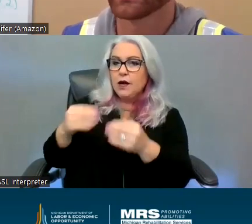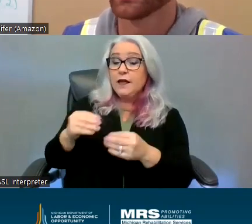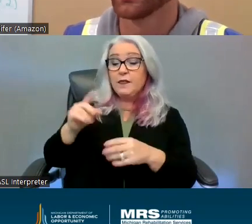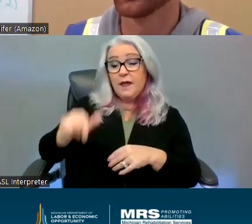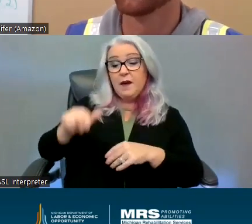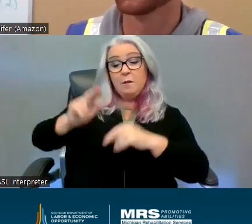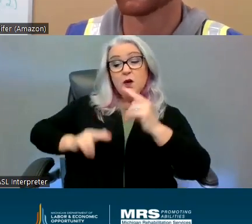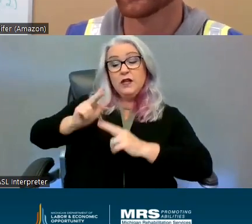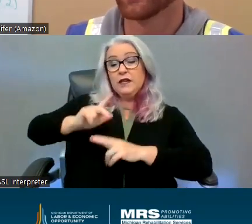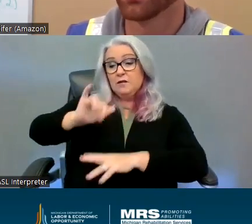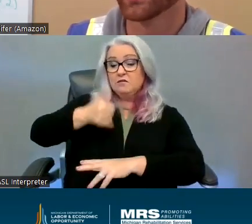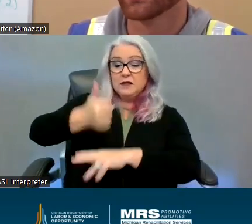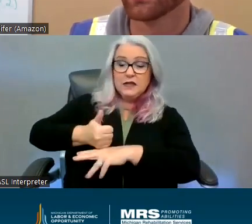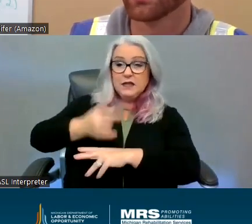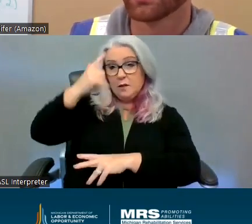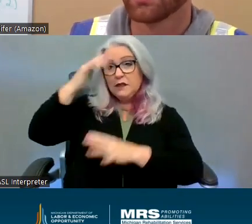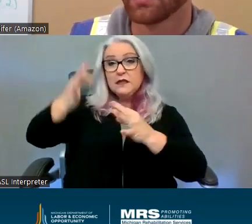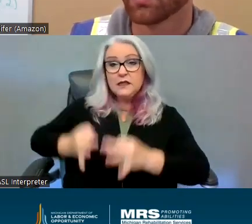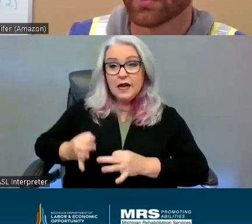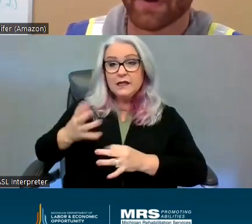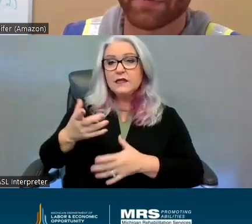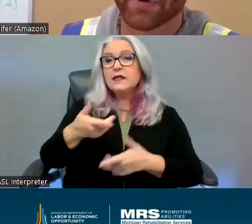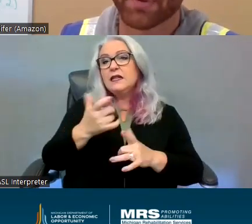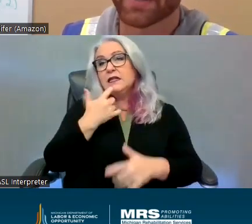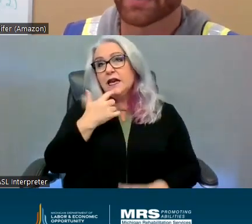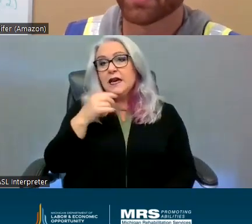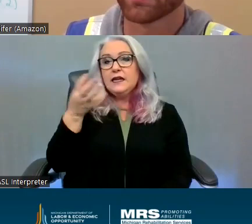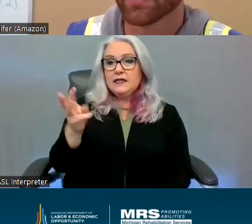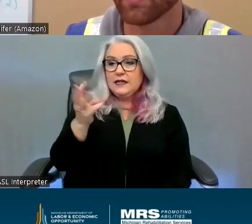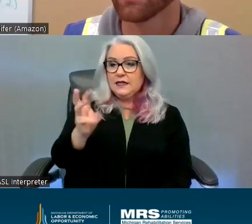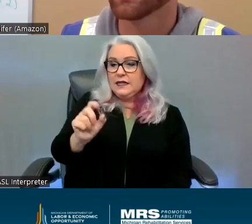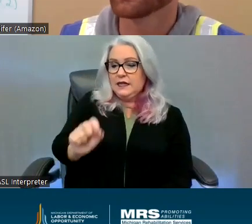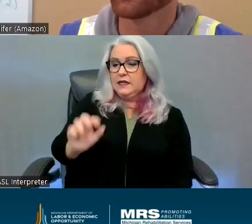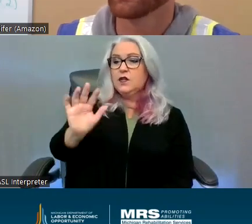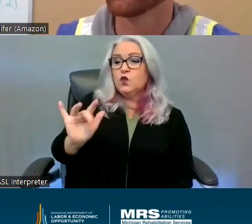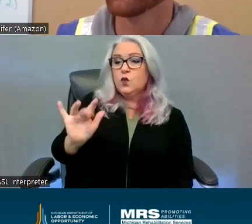the building. To give an example, it's $16.25 here at Pontiac, but it's